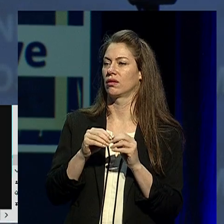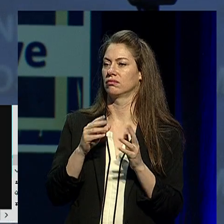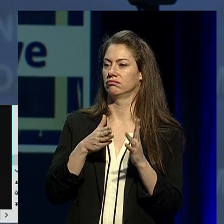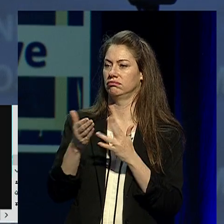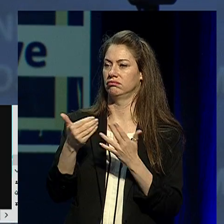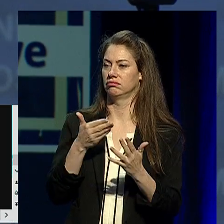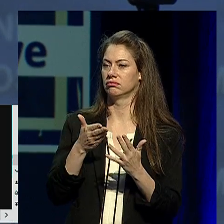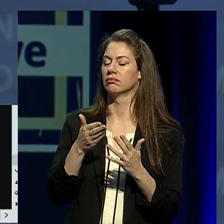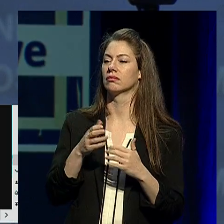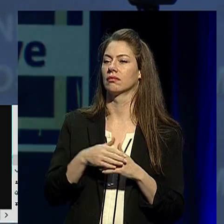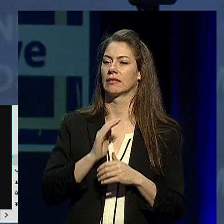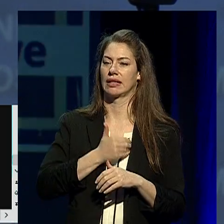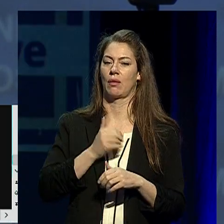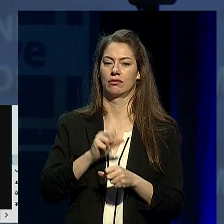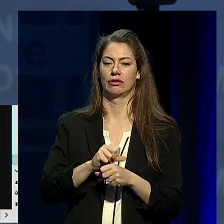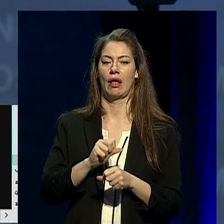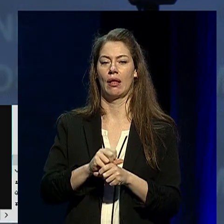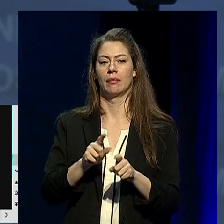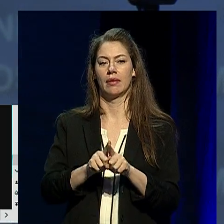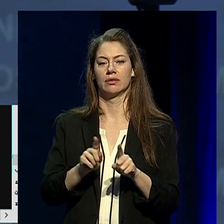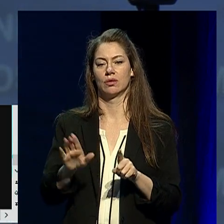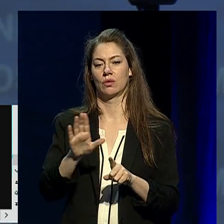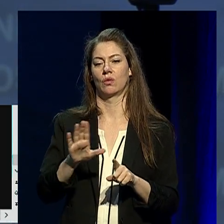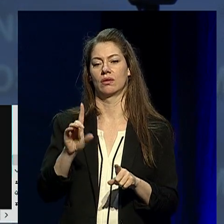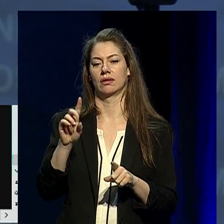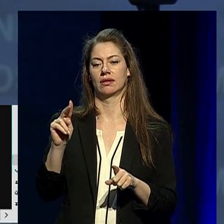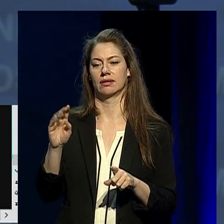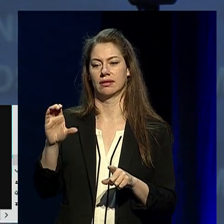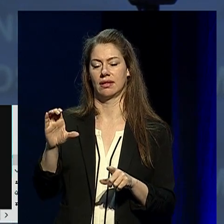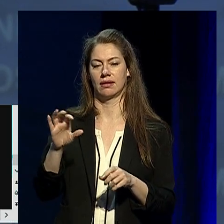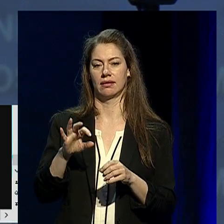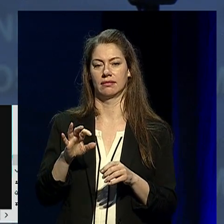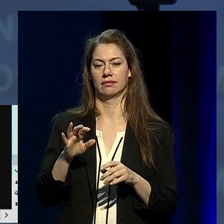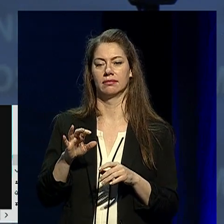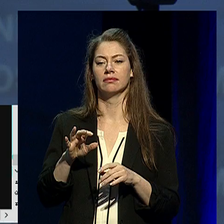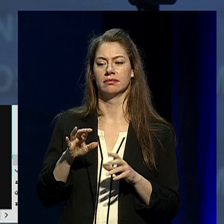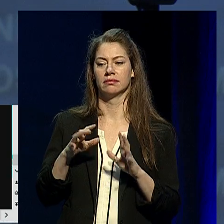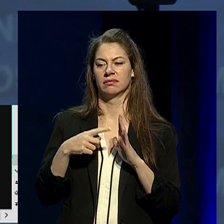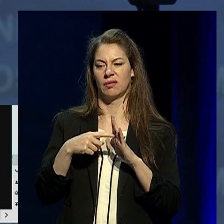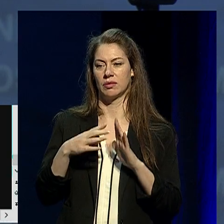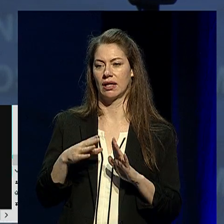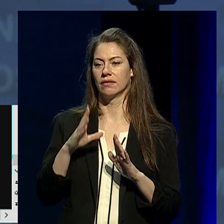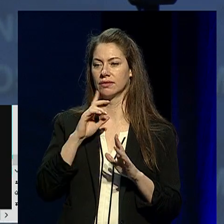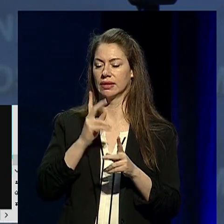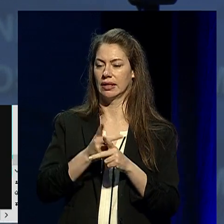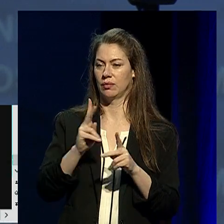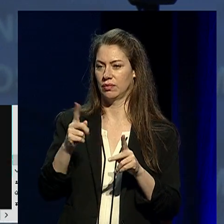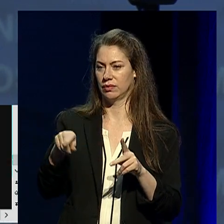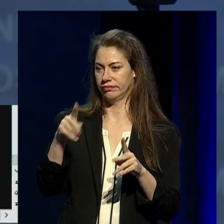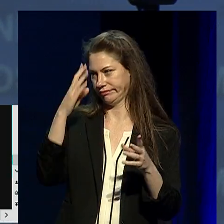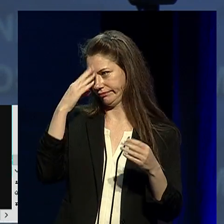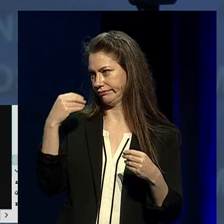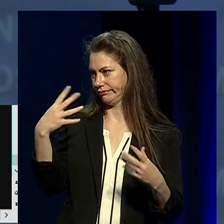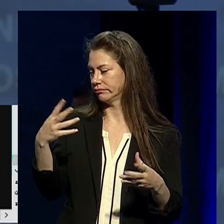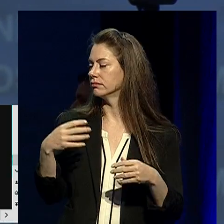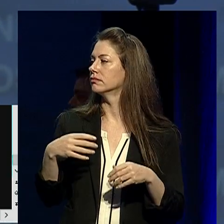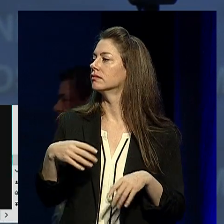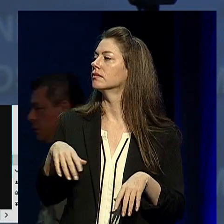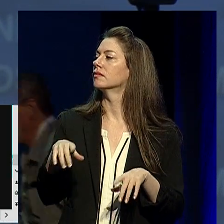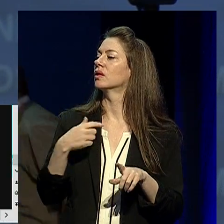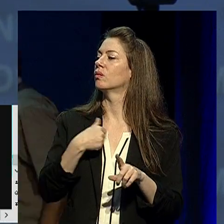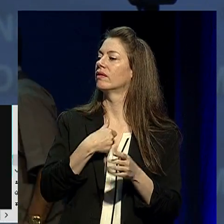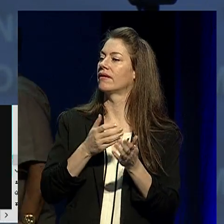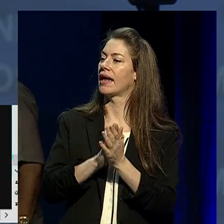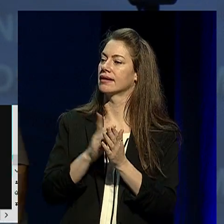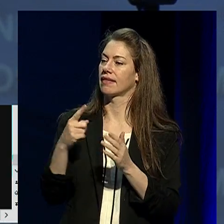transparent, and that it's our job as your DNC delegation to keep you informed. As such, we have asked the CDP to